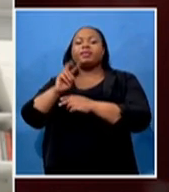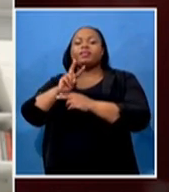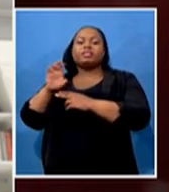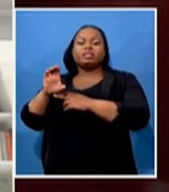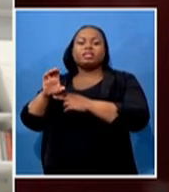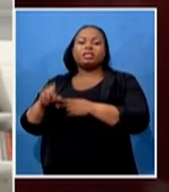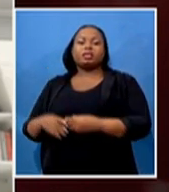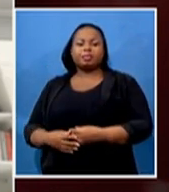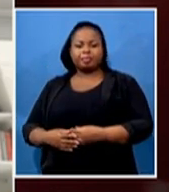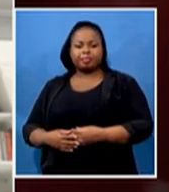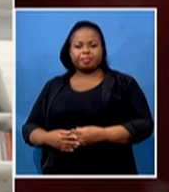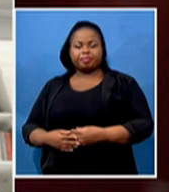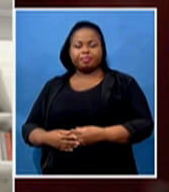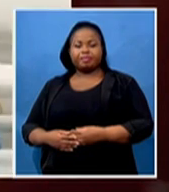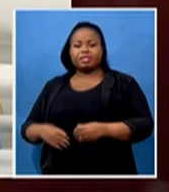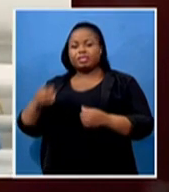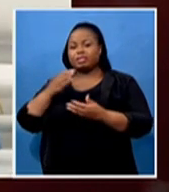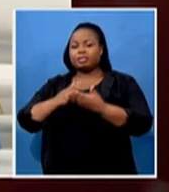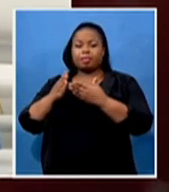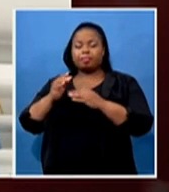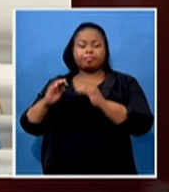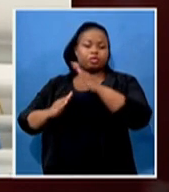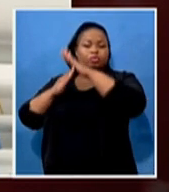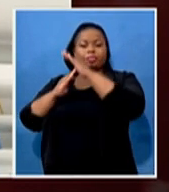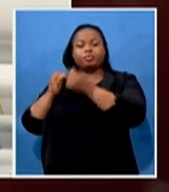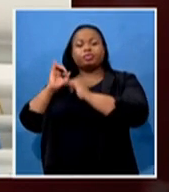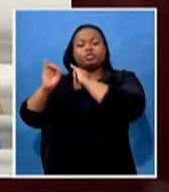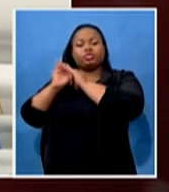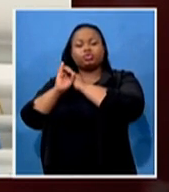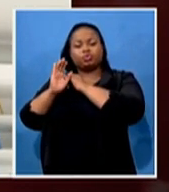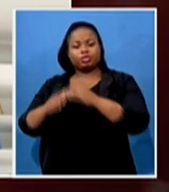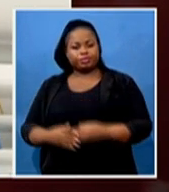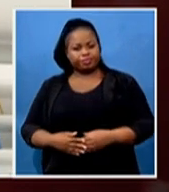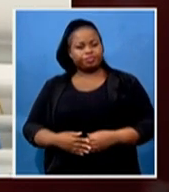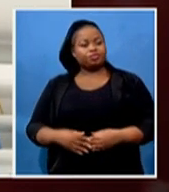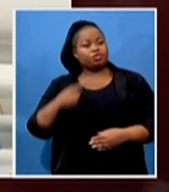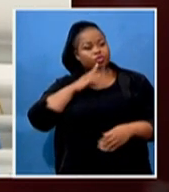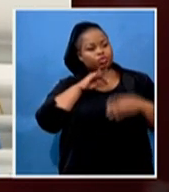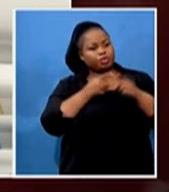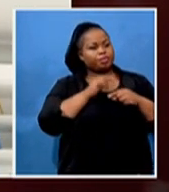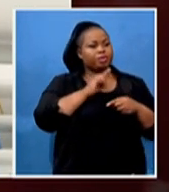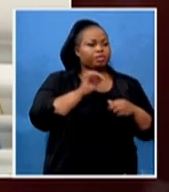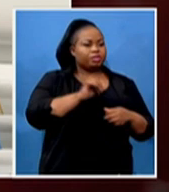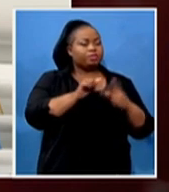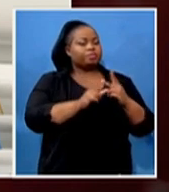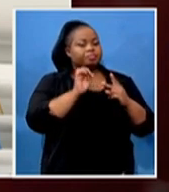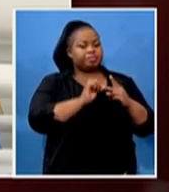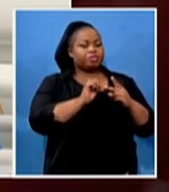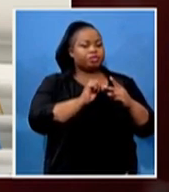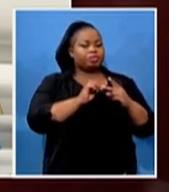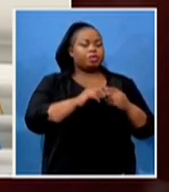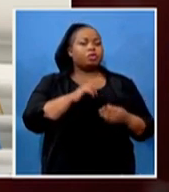African continent. You're talking about research under your leadership. Wits has apparently reportedly produced more research